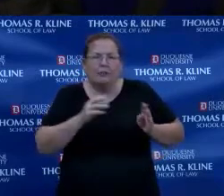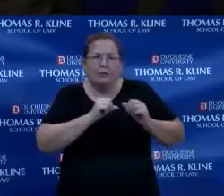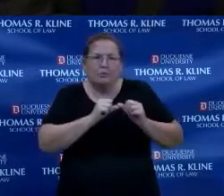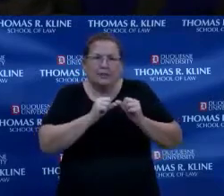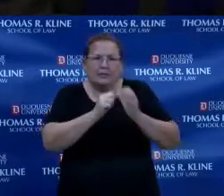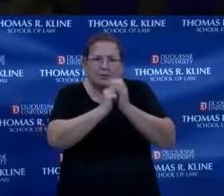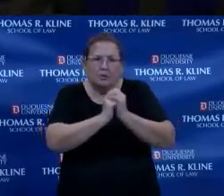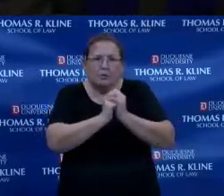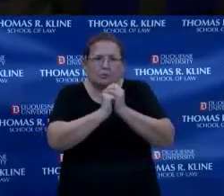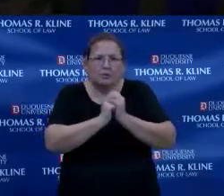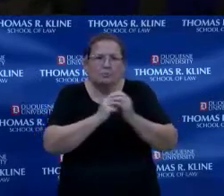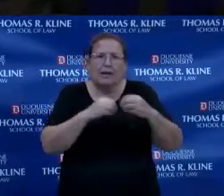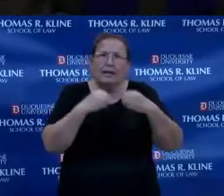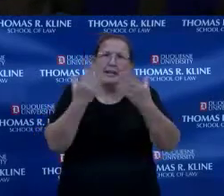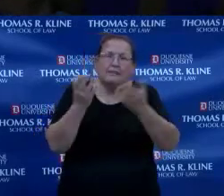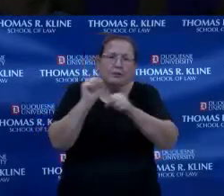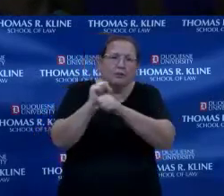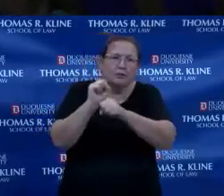and duty to God.